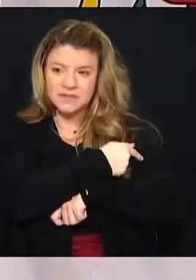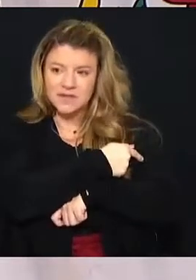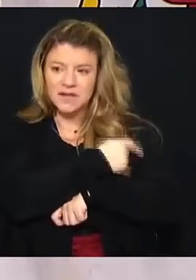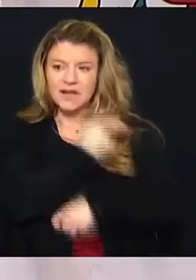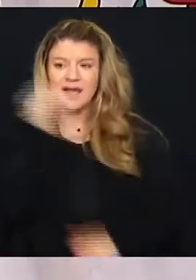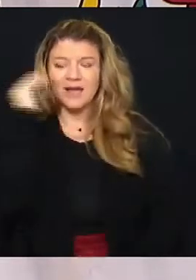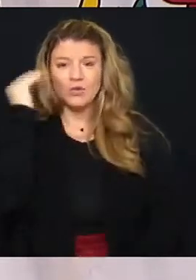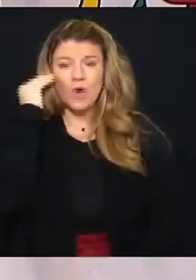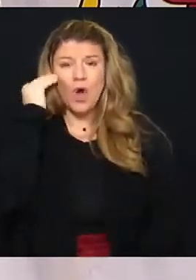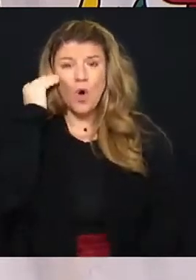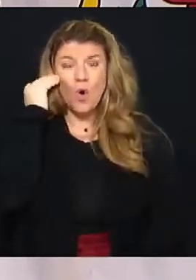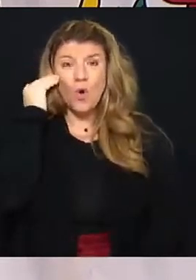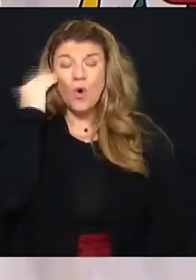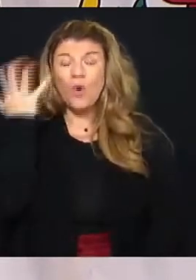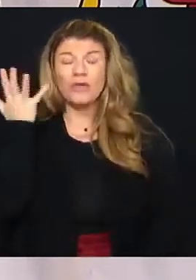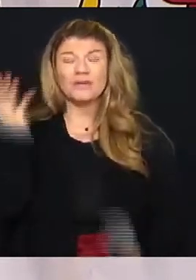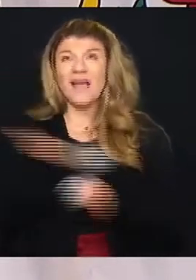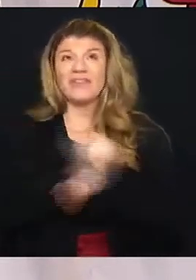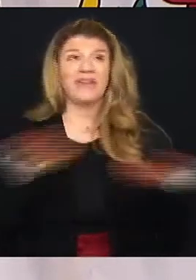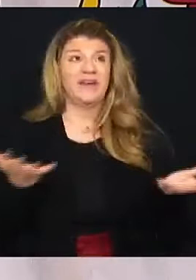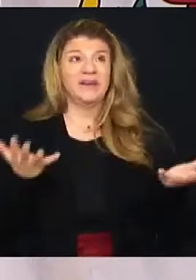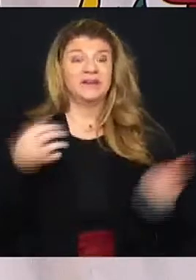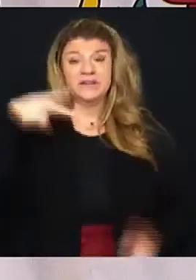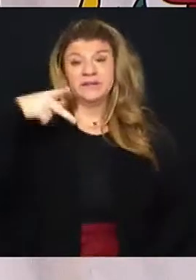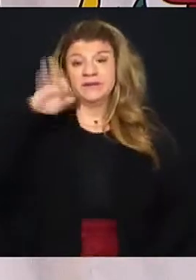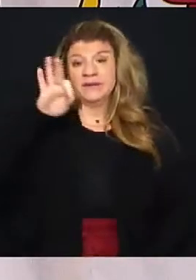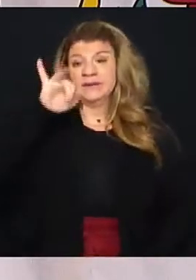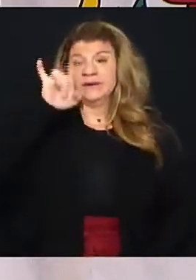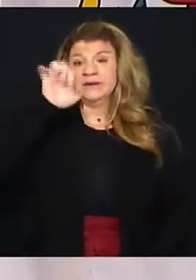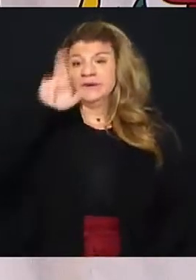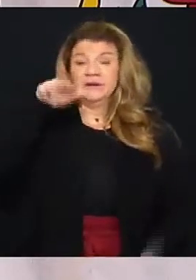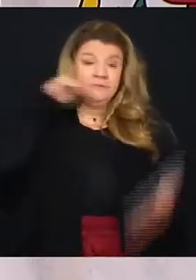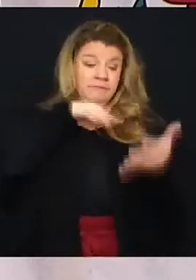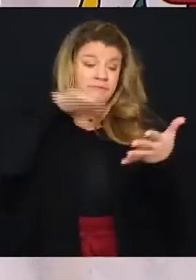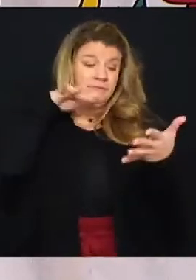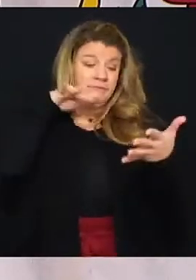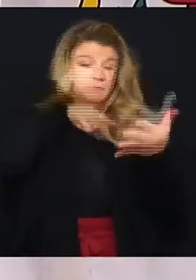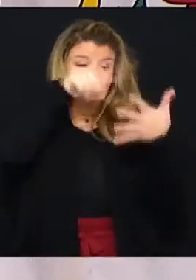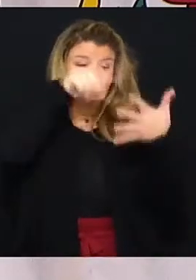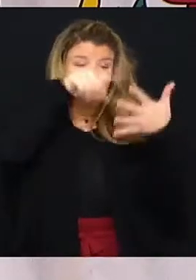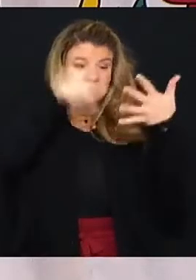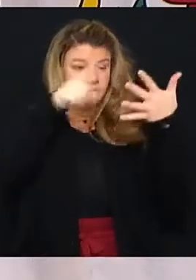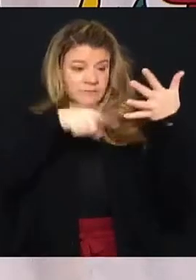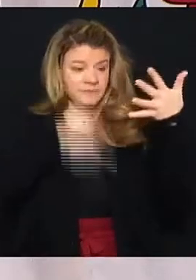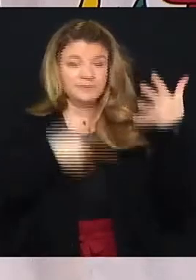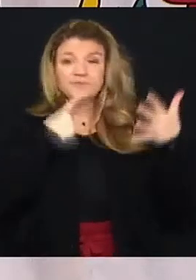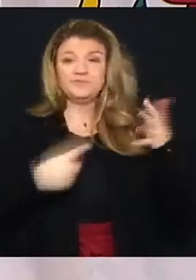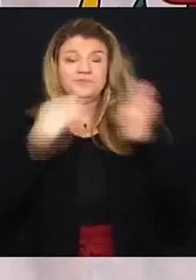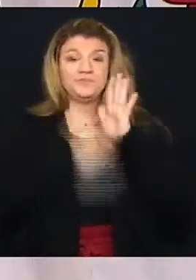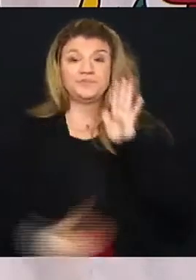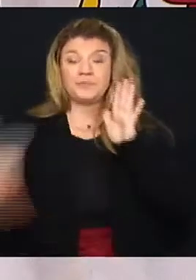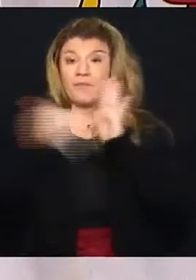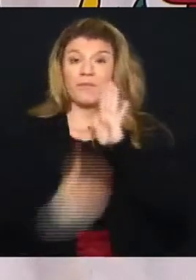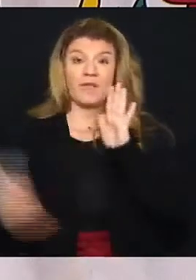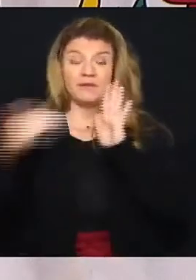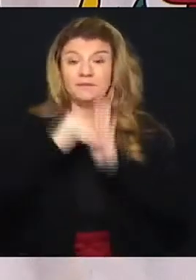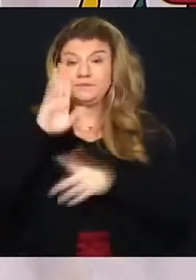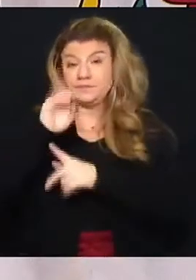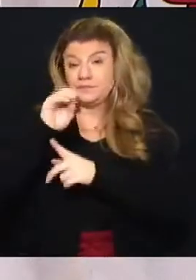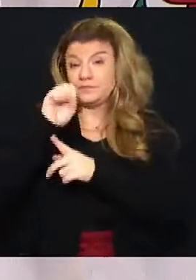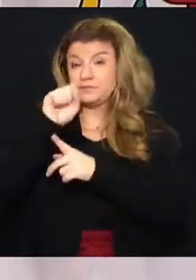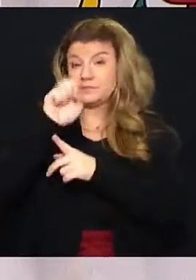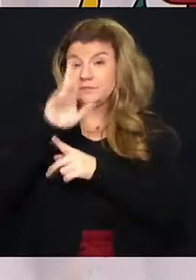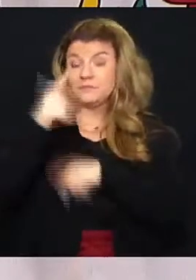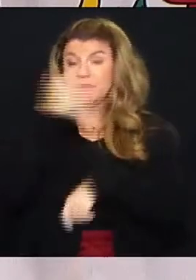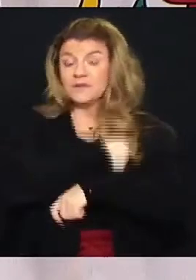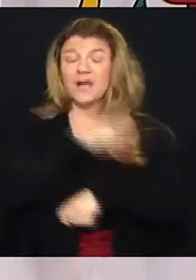And you know, there's everything from a Pfizer study right on down that says over and over and over, The booster shots